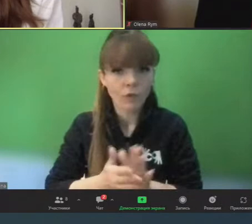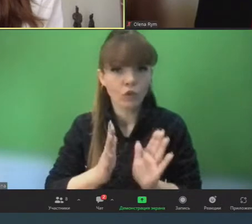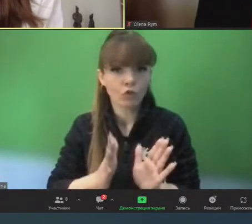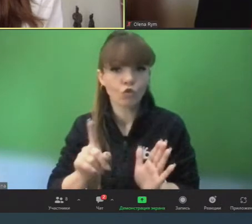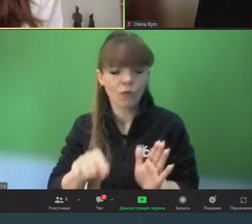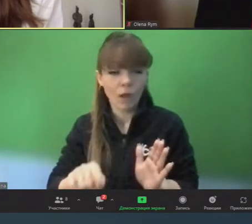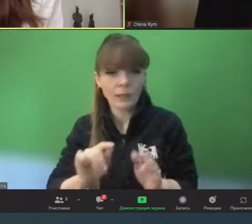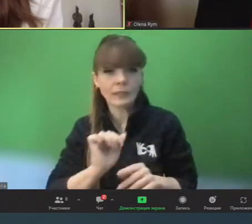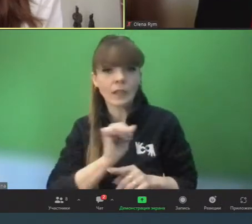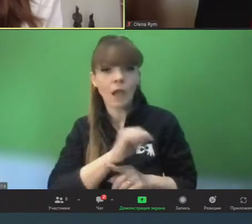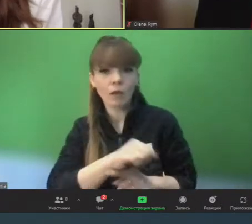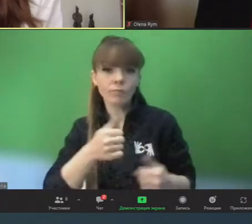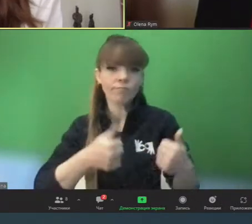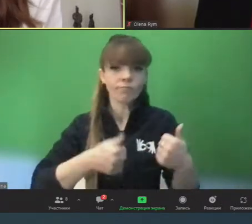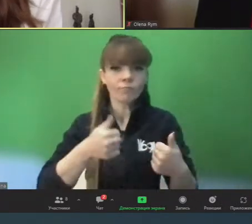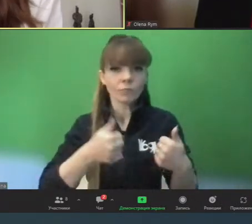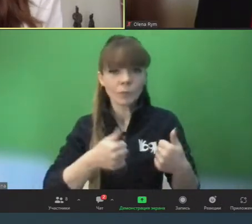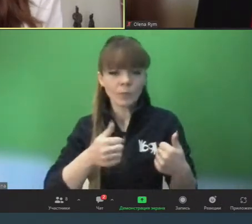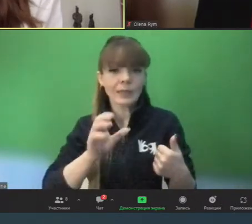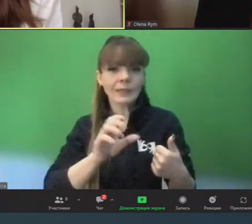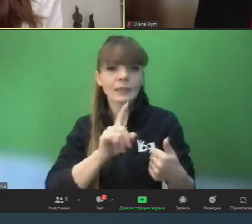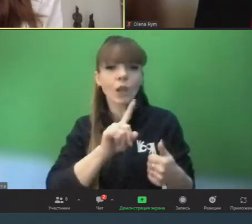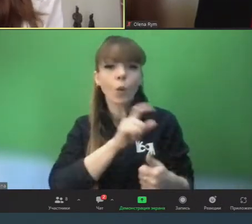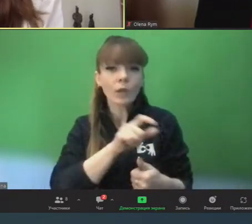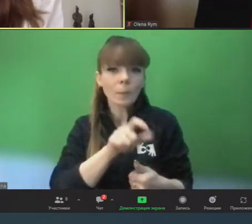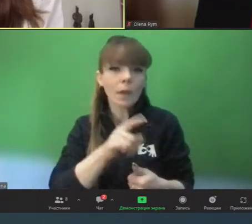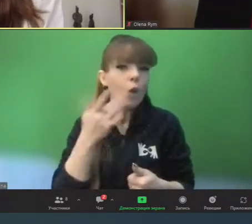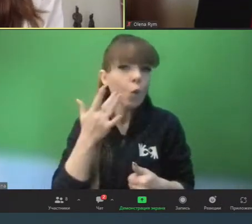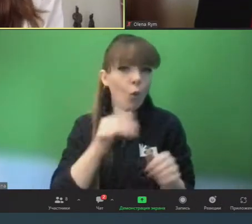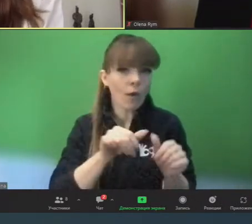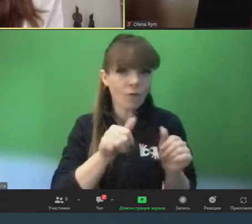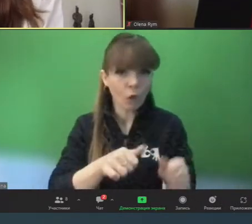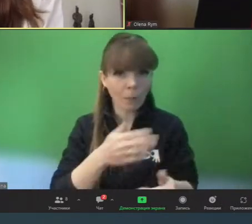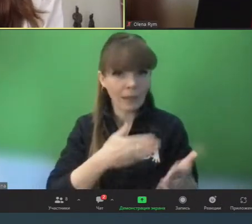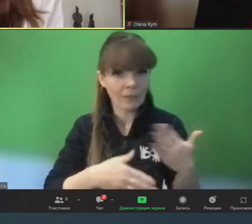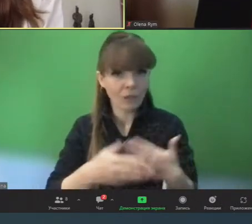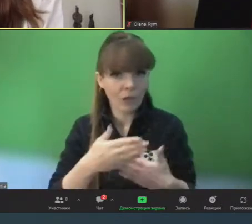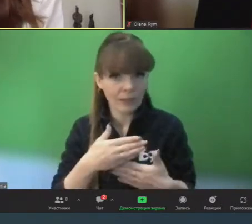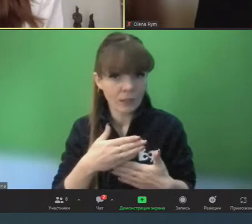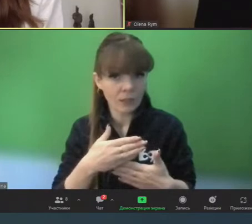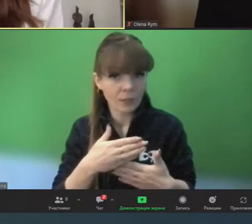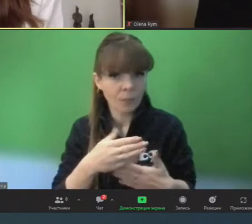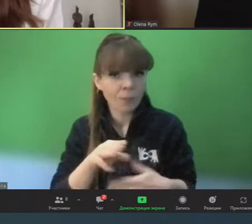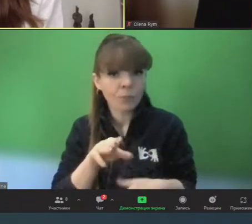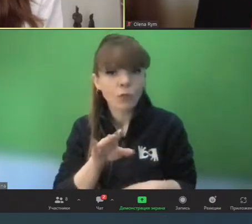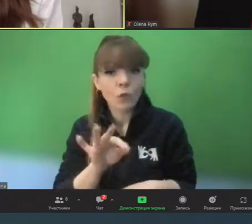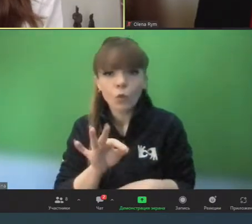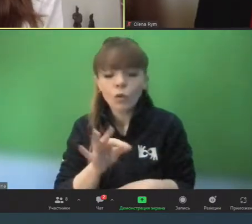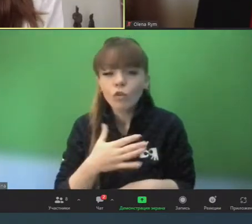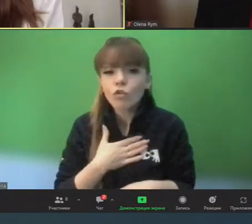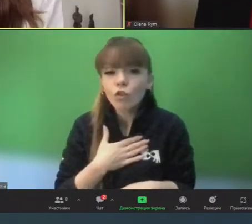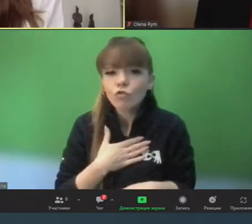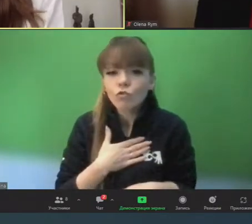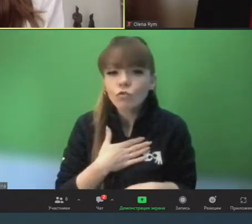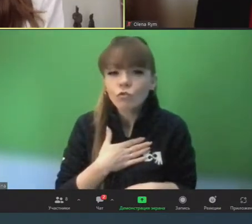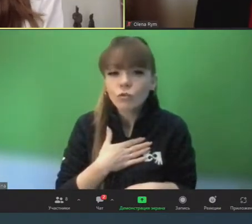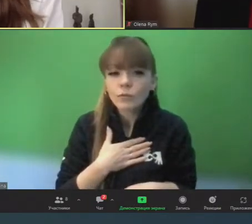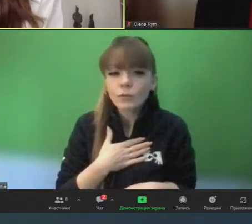employed under the conclusion that they can prove their form of disability.